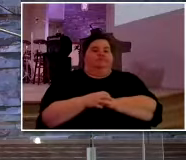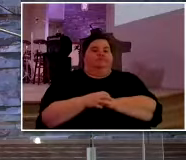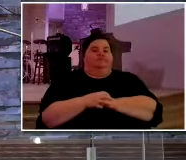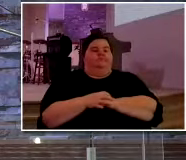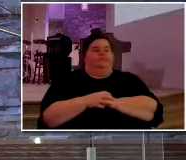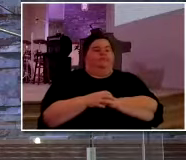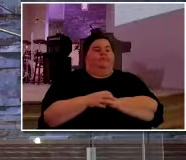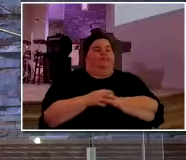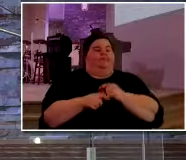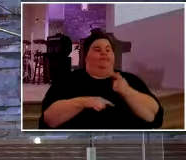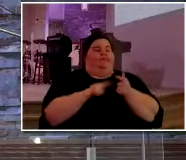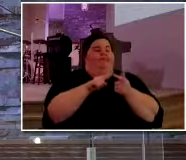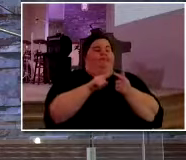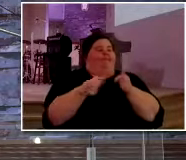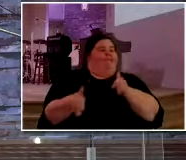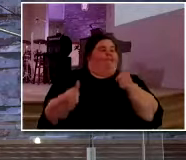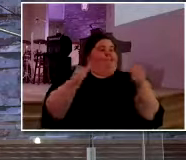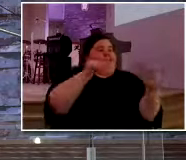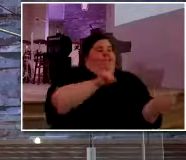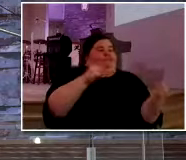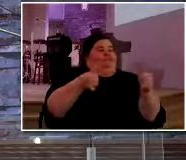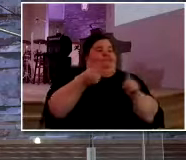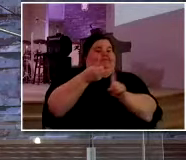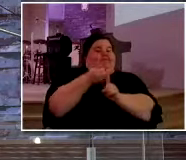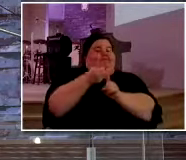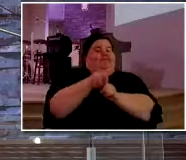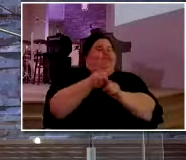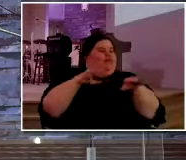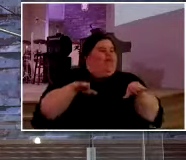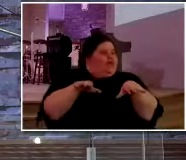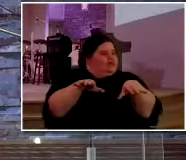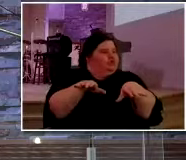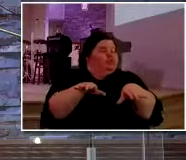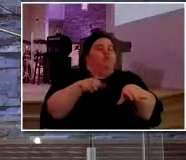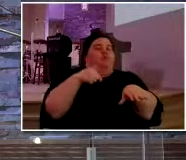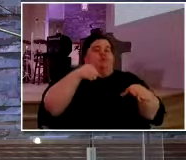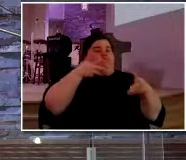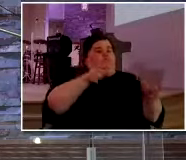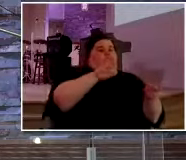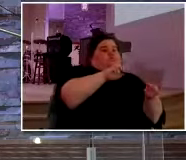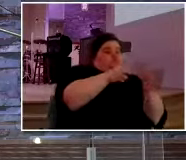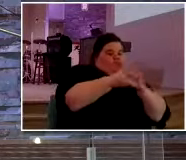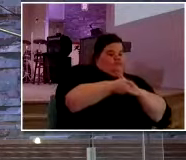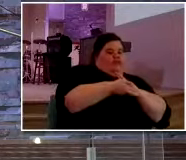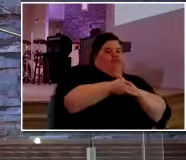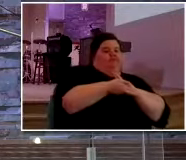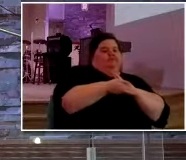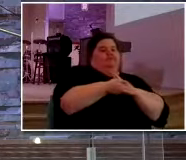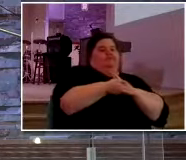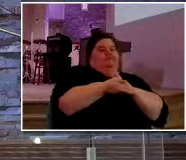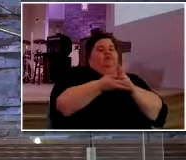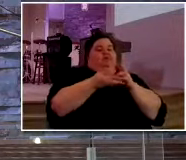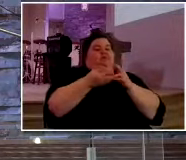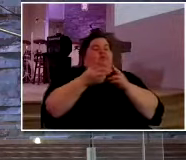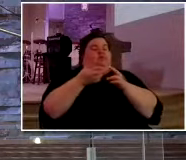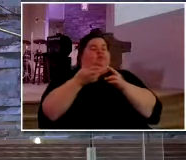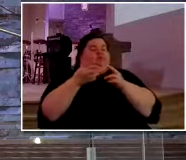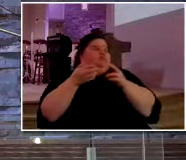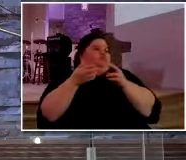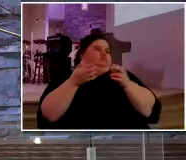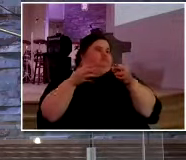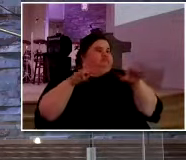Baptism is an action in response to repentance. Peter said, in the name of Jesus, for